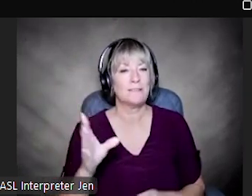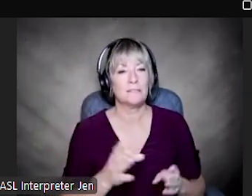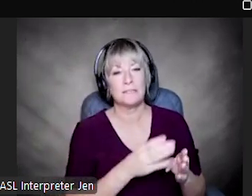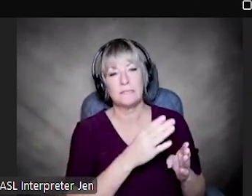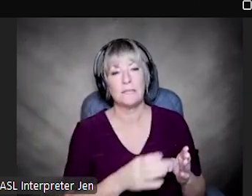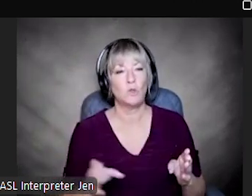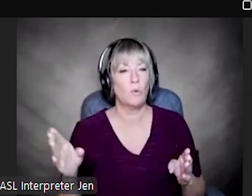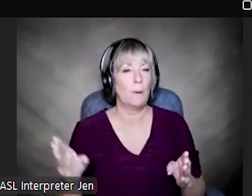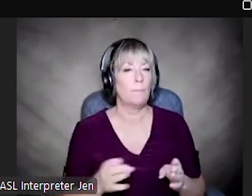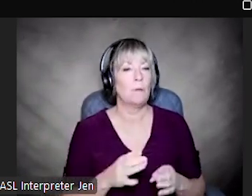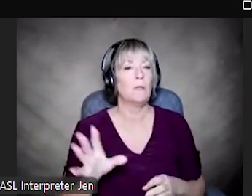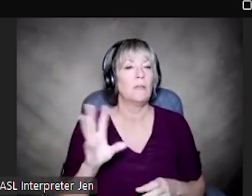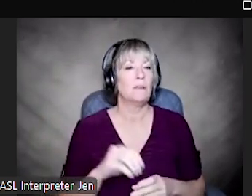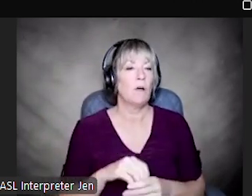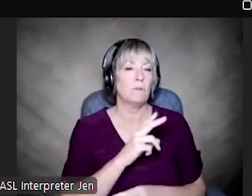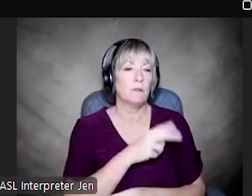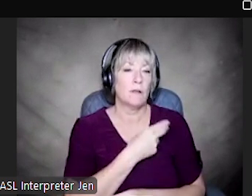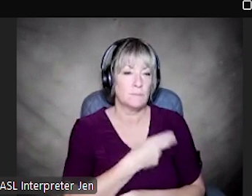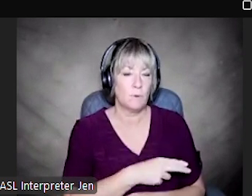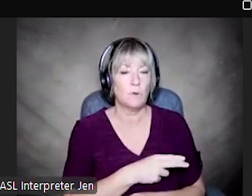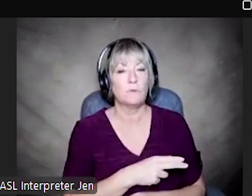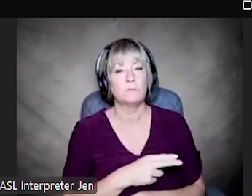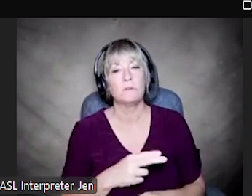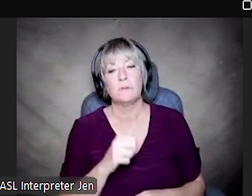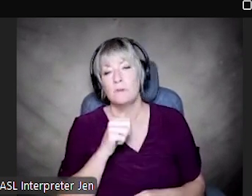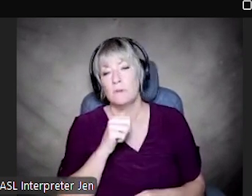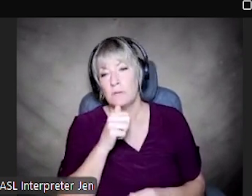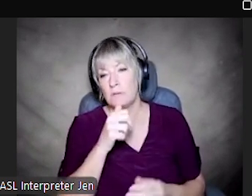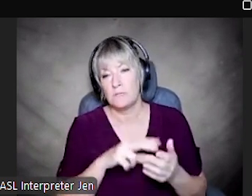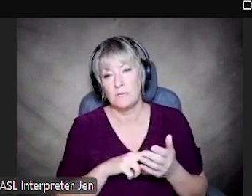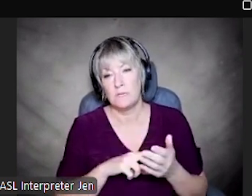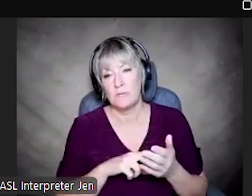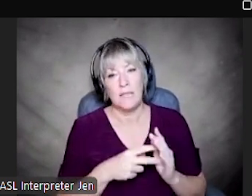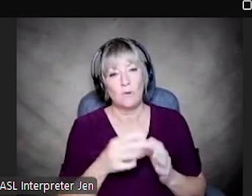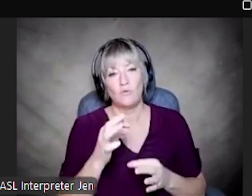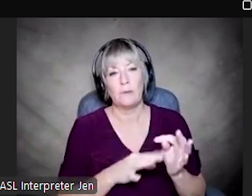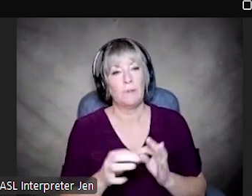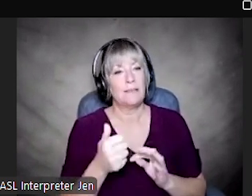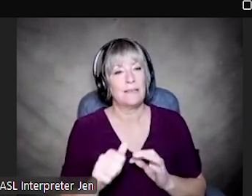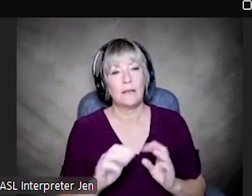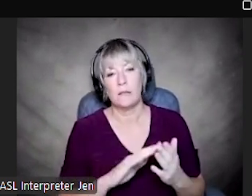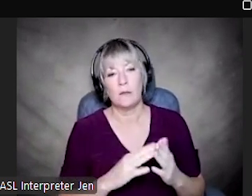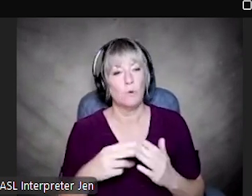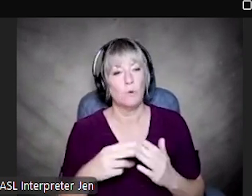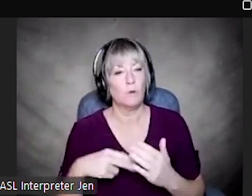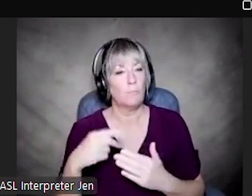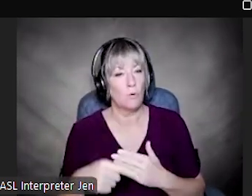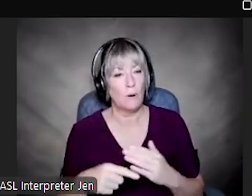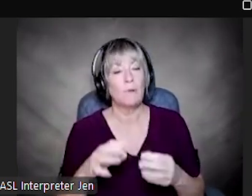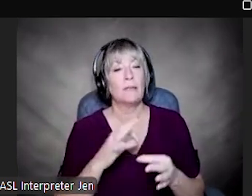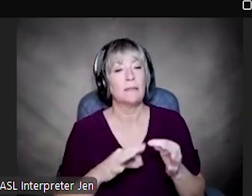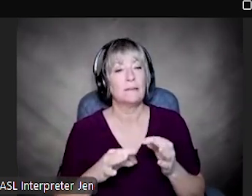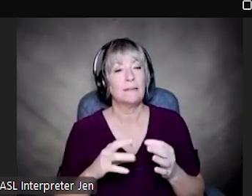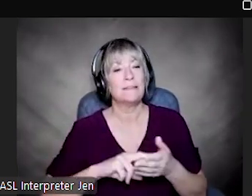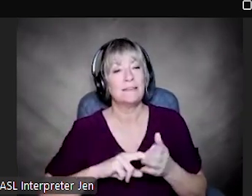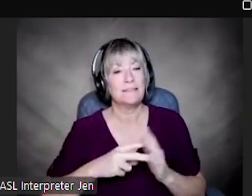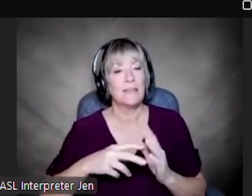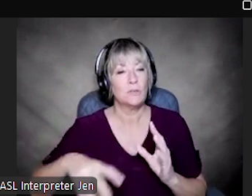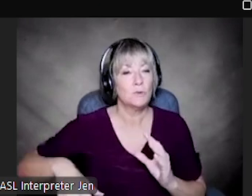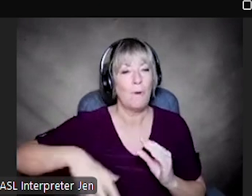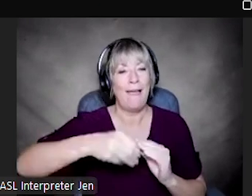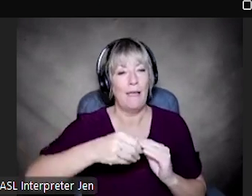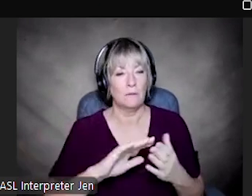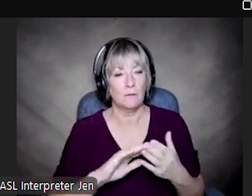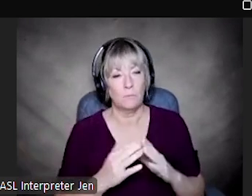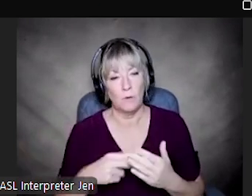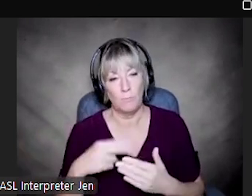we're involving the hospitals. And it's not intended to replace any community program. It's intended to complement community